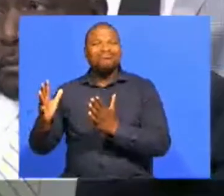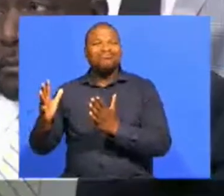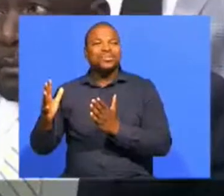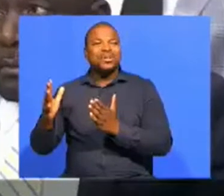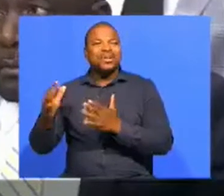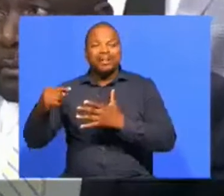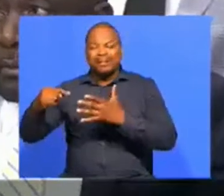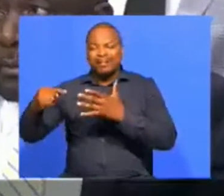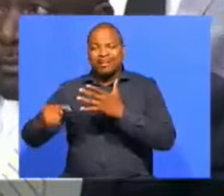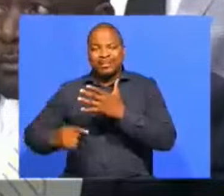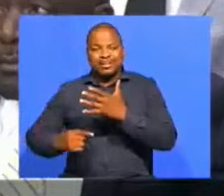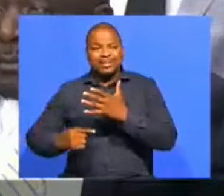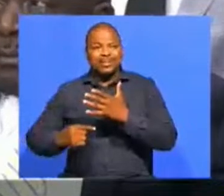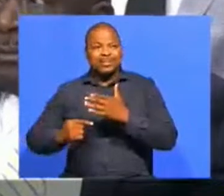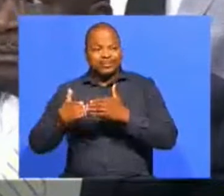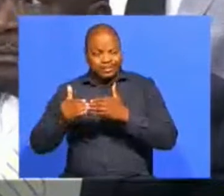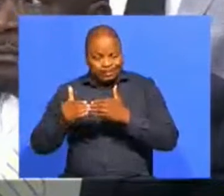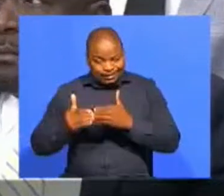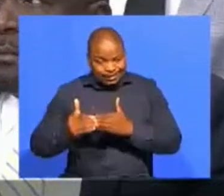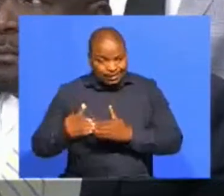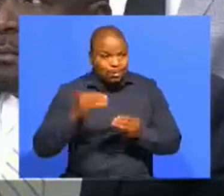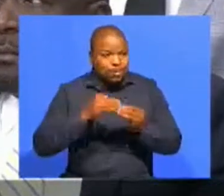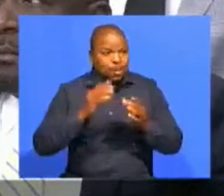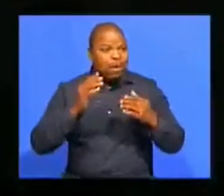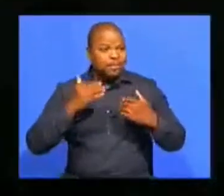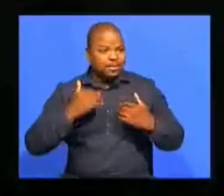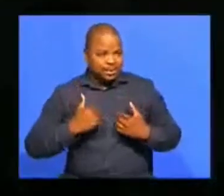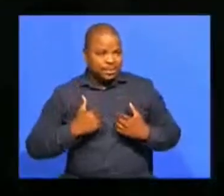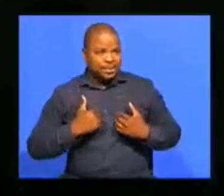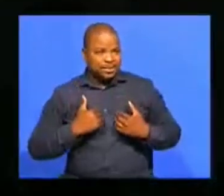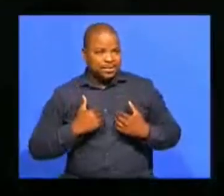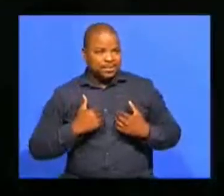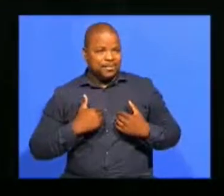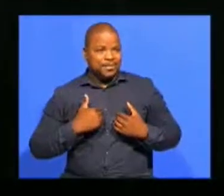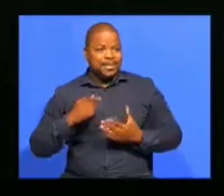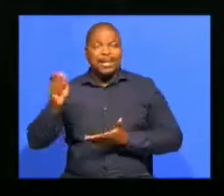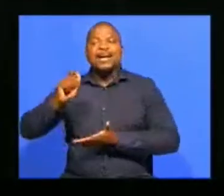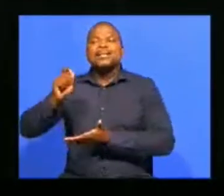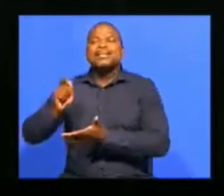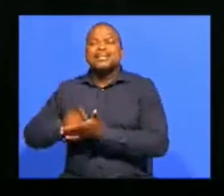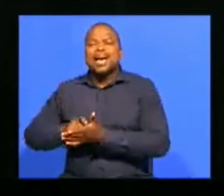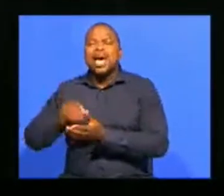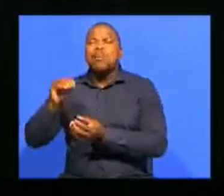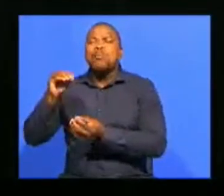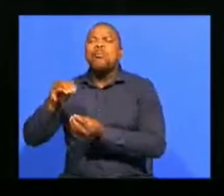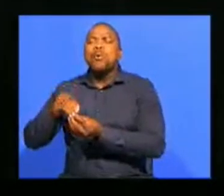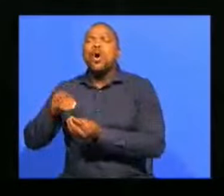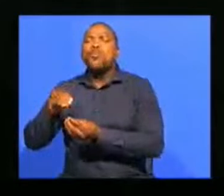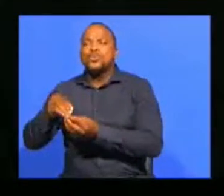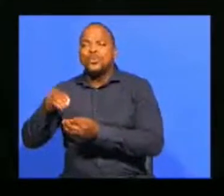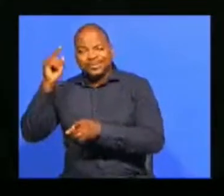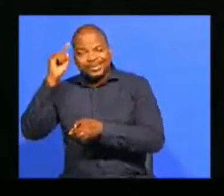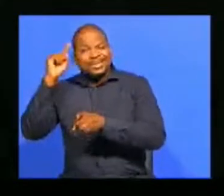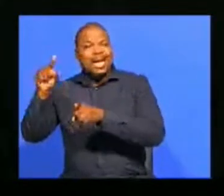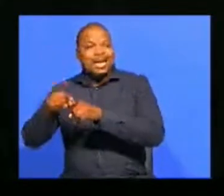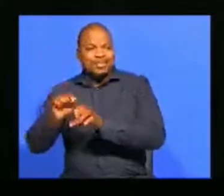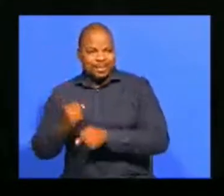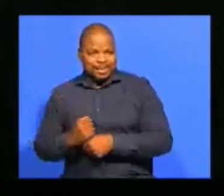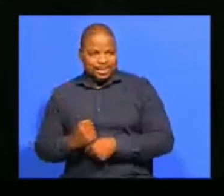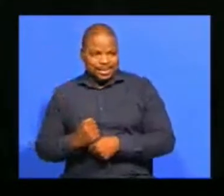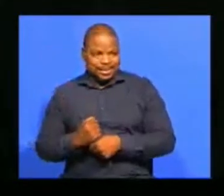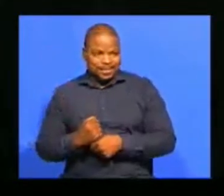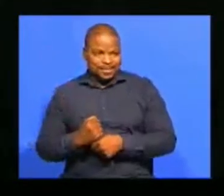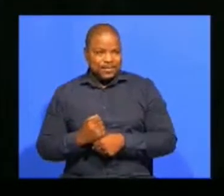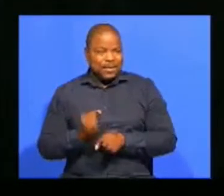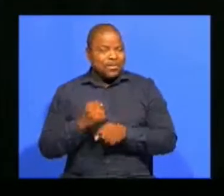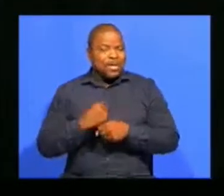on and on. We've moved further. We would sign a few more agreements.